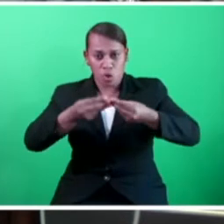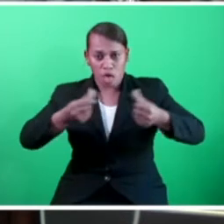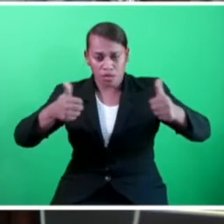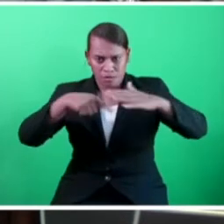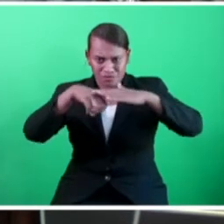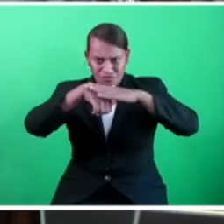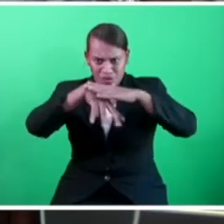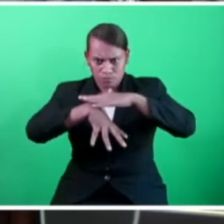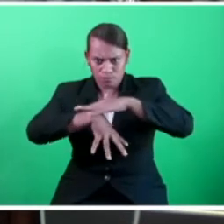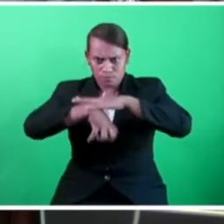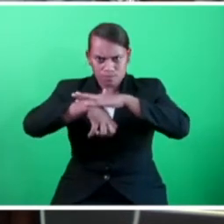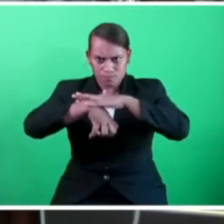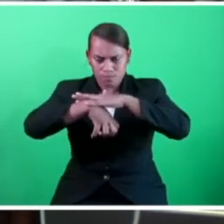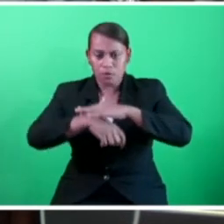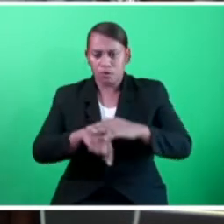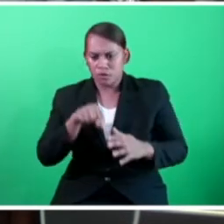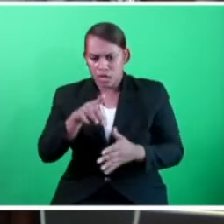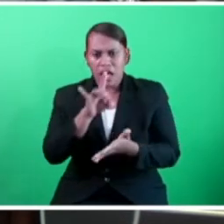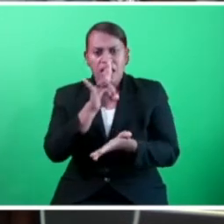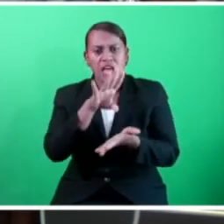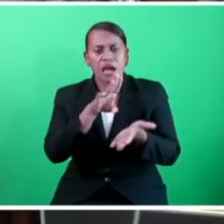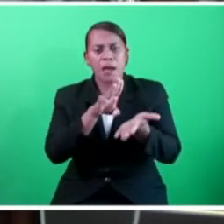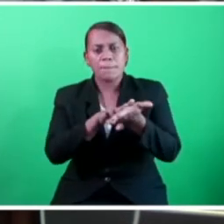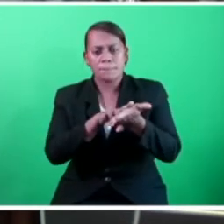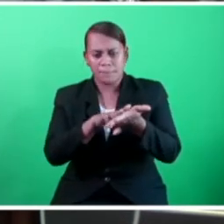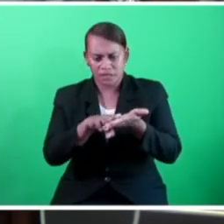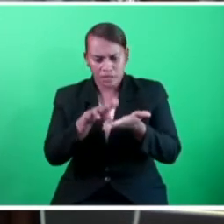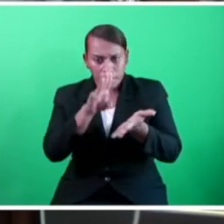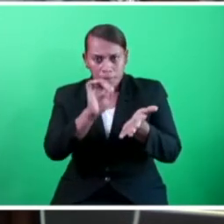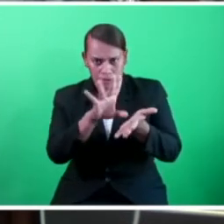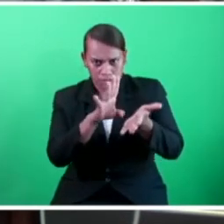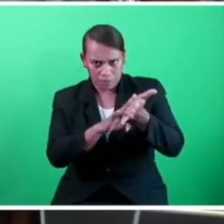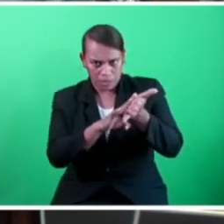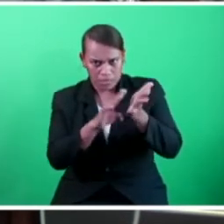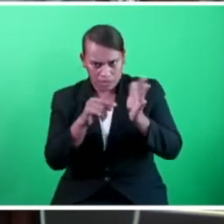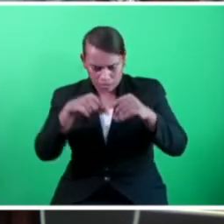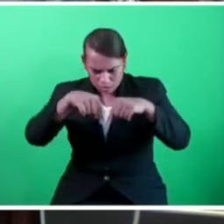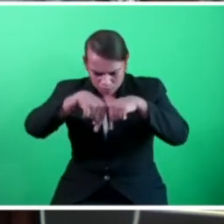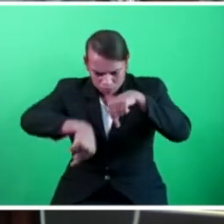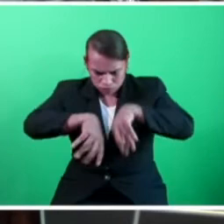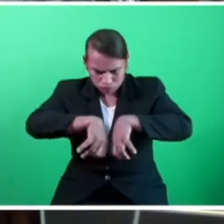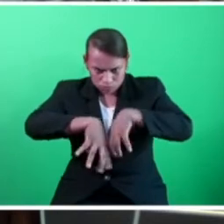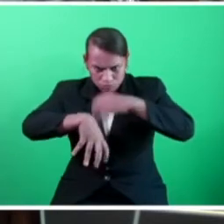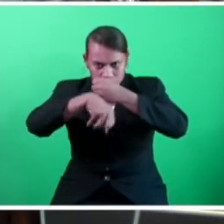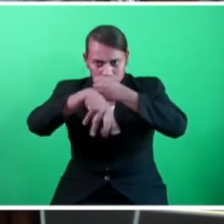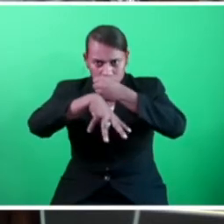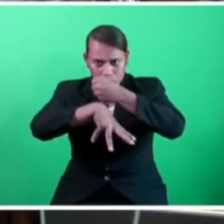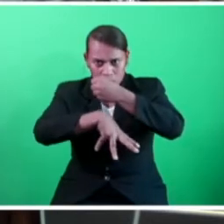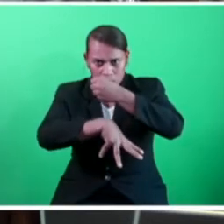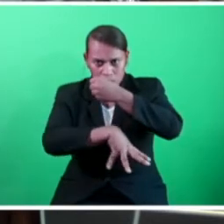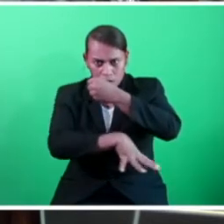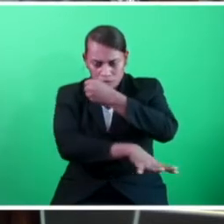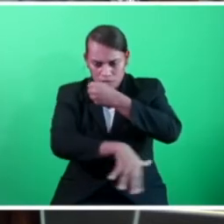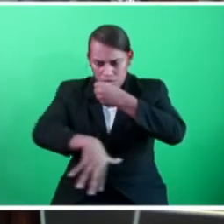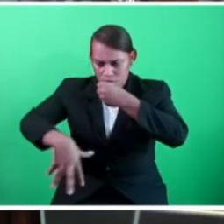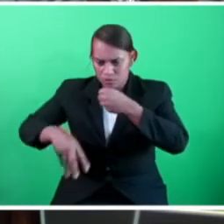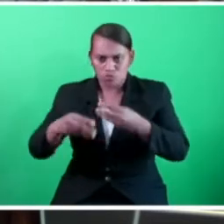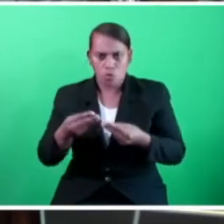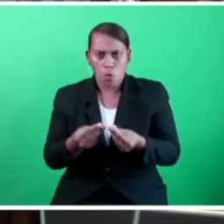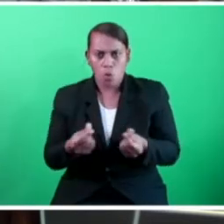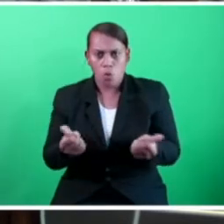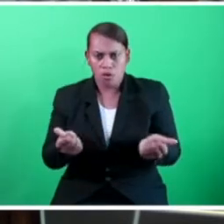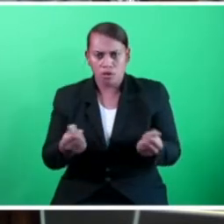meters, and the rooting structure it has a netting rooting structure, and therefore it binds and holds the